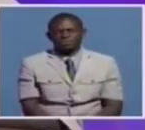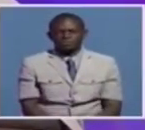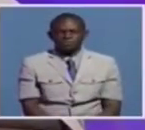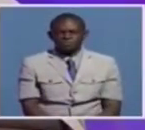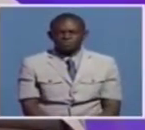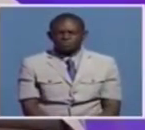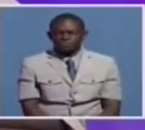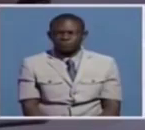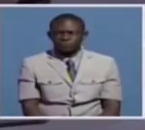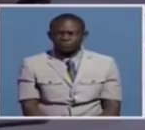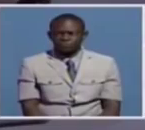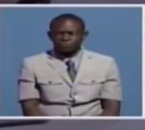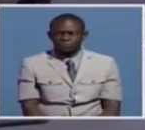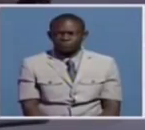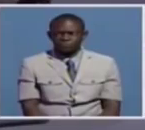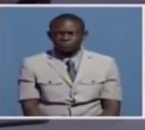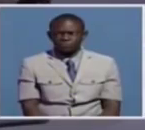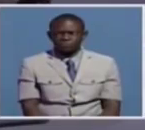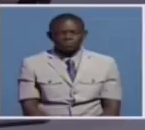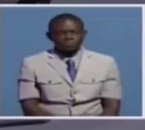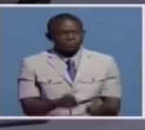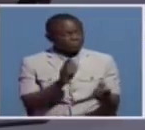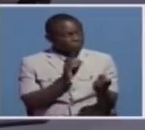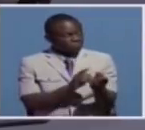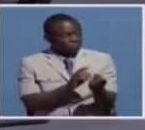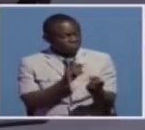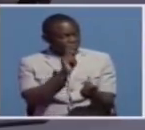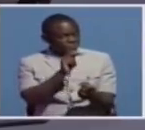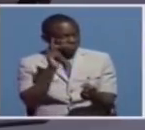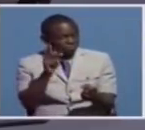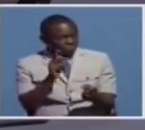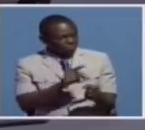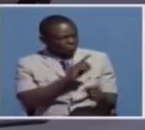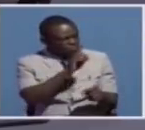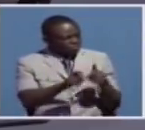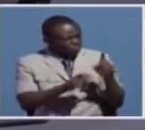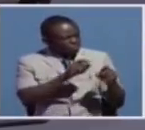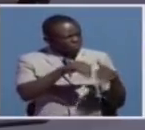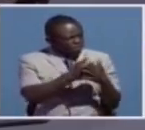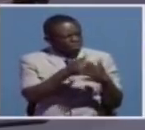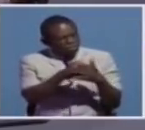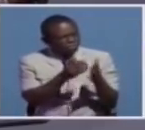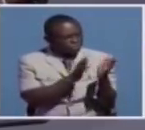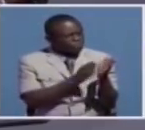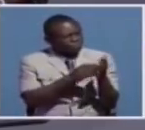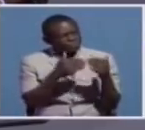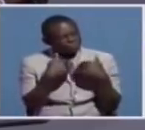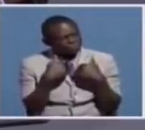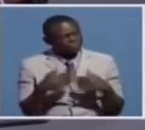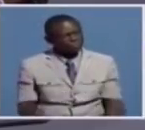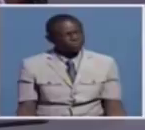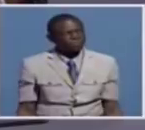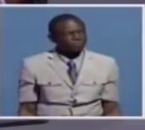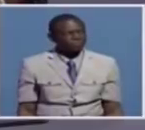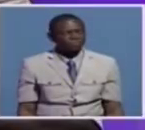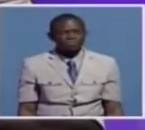Did Dr. Kaunda have to meet you over school issues once in a while? That is a thing now which didn't happen